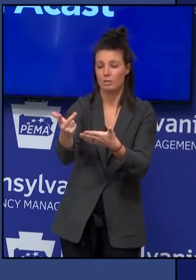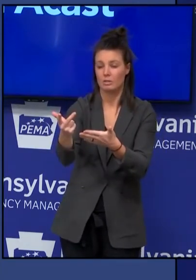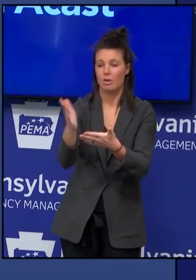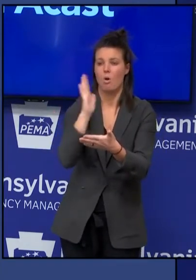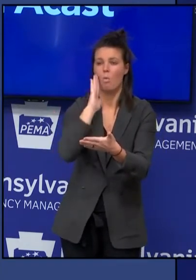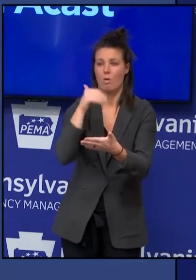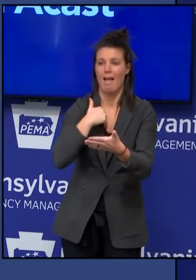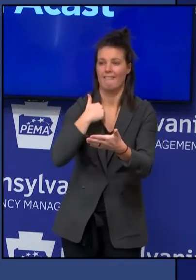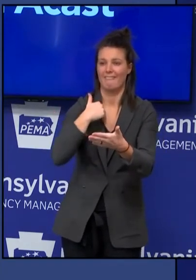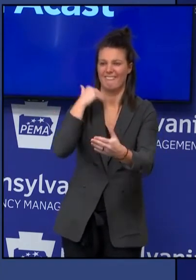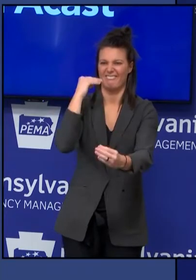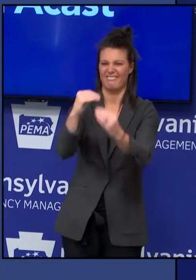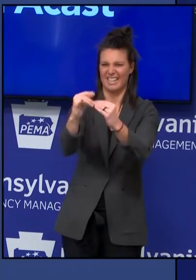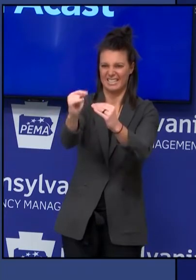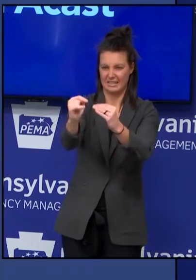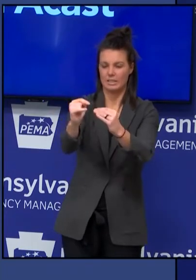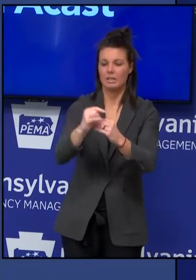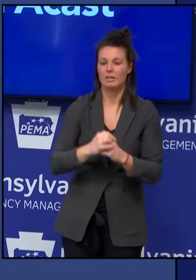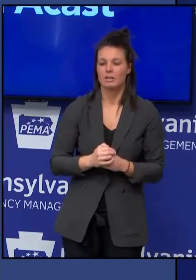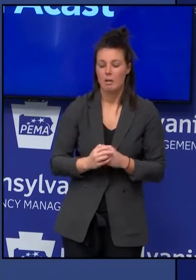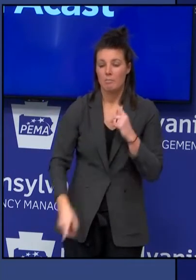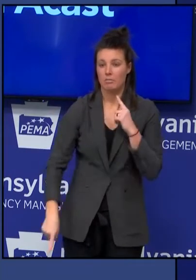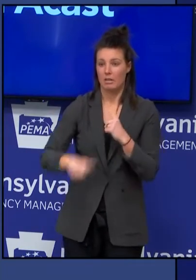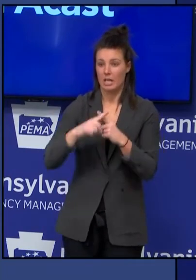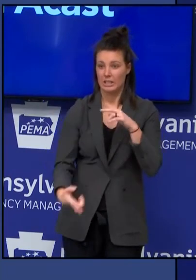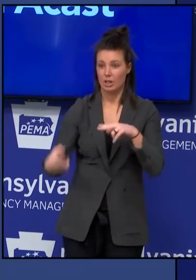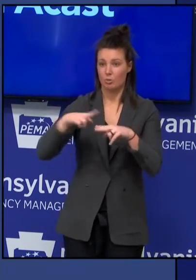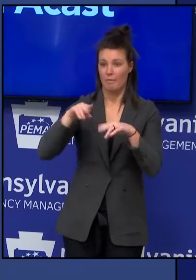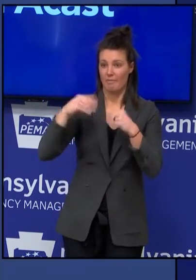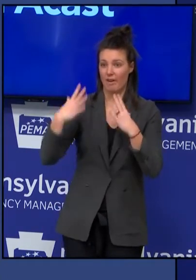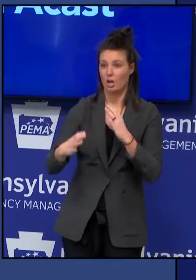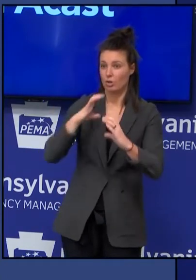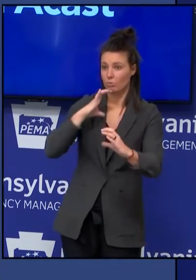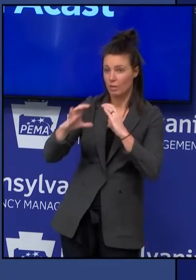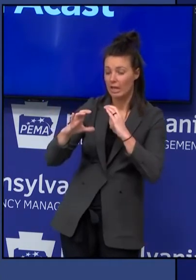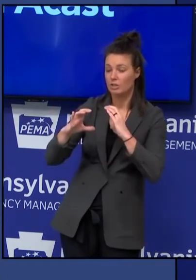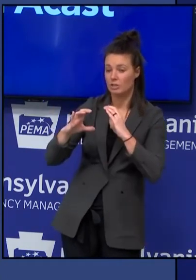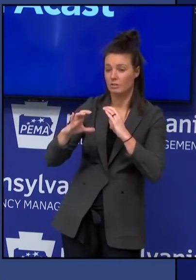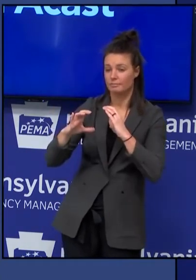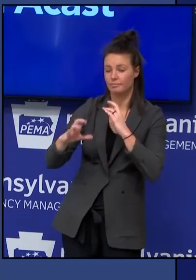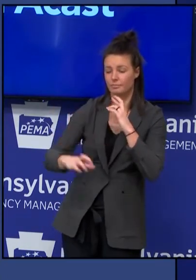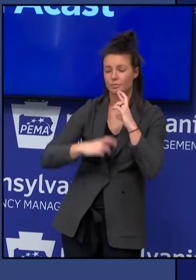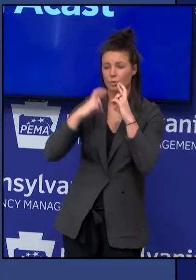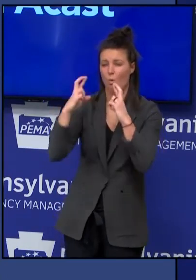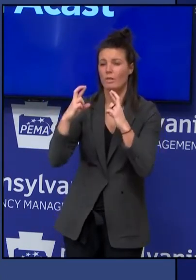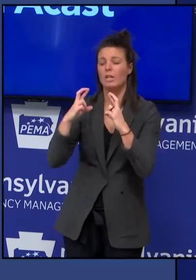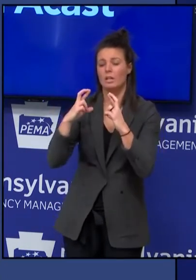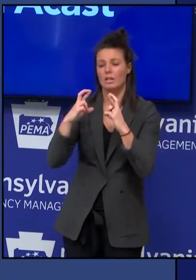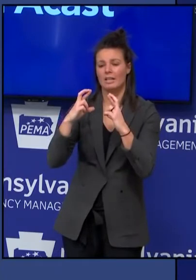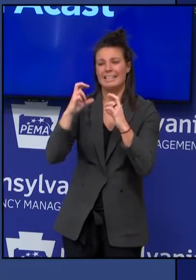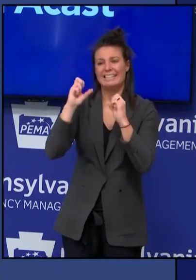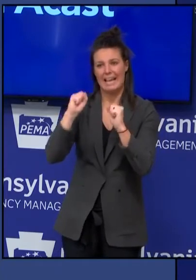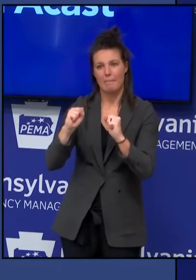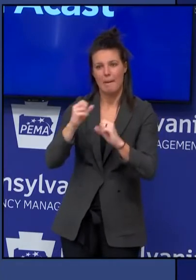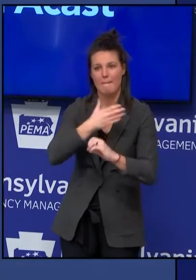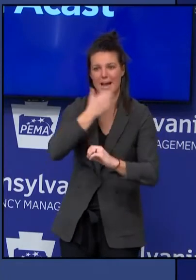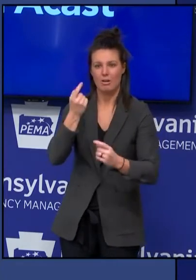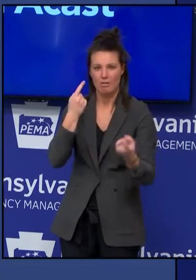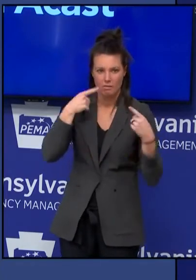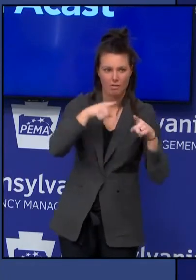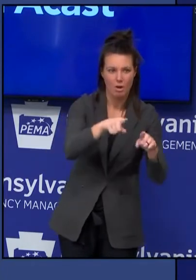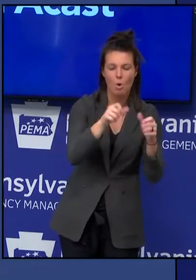have corrected for it. And also by increasing our provider communications, we will hopefully be able to be better aligned with our